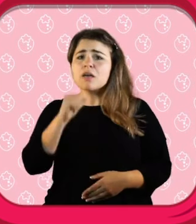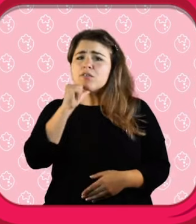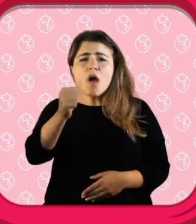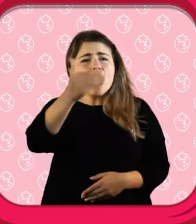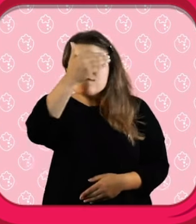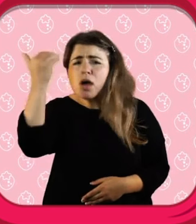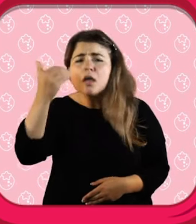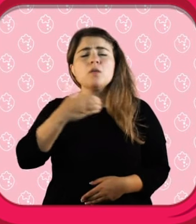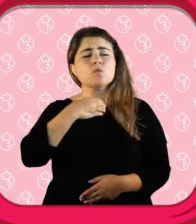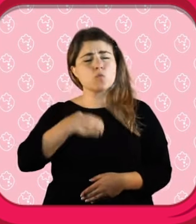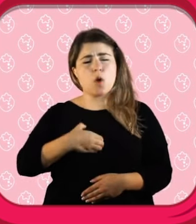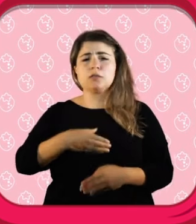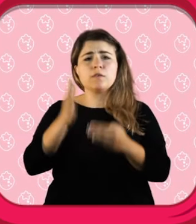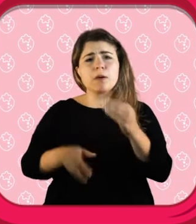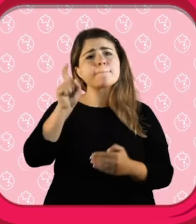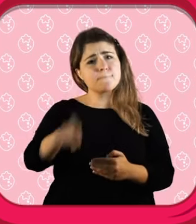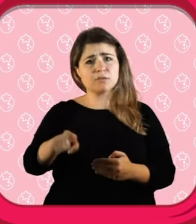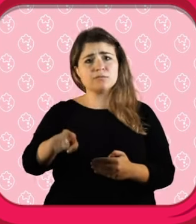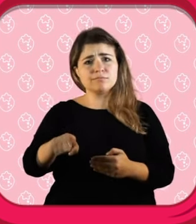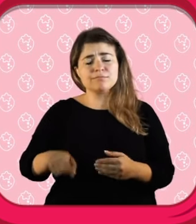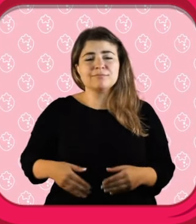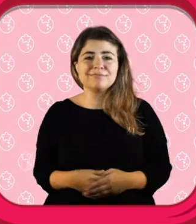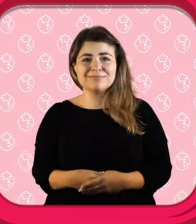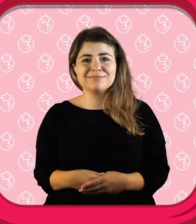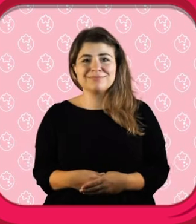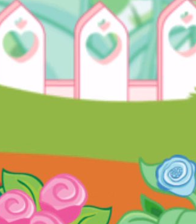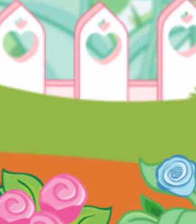Don't forget, there's a special wish to fulfill.